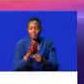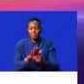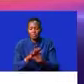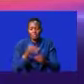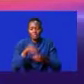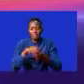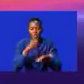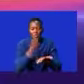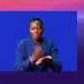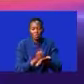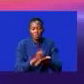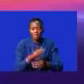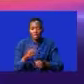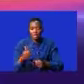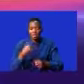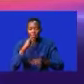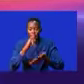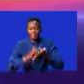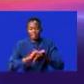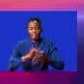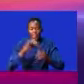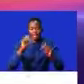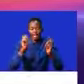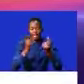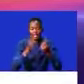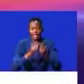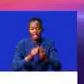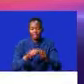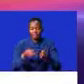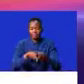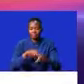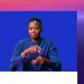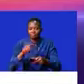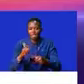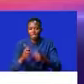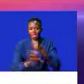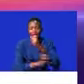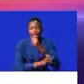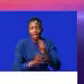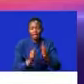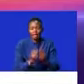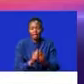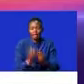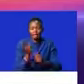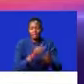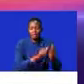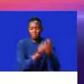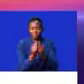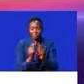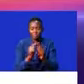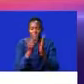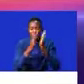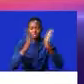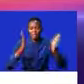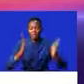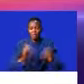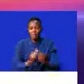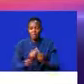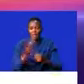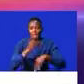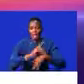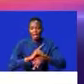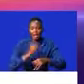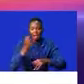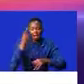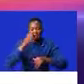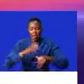Komachielo en piny Kenya odiochieng' nindo ma kawuono oriwore koda pinje mamoko e bwo wang' chieng' e sidho odiochieng' nindo mar rito lee mag bunge kaachiel